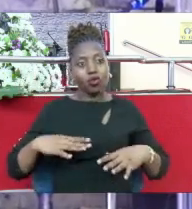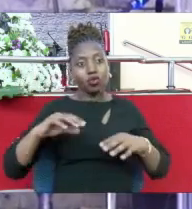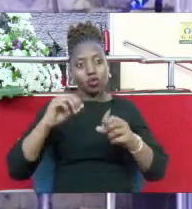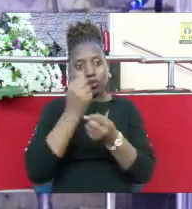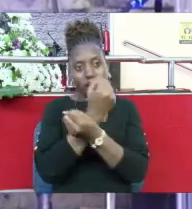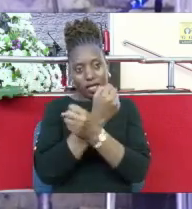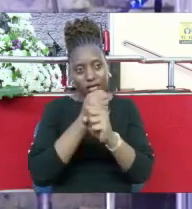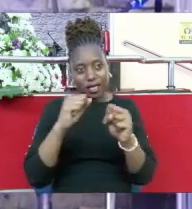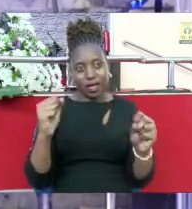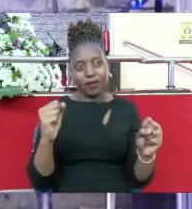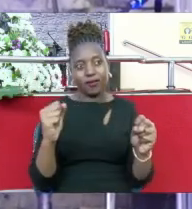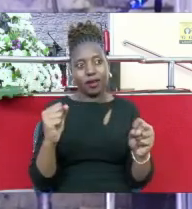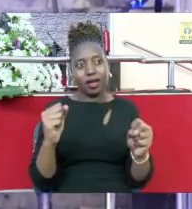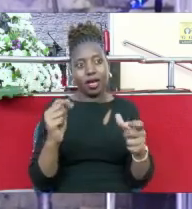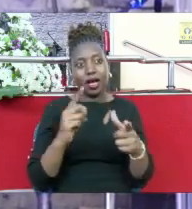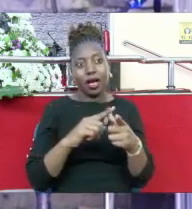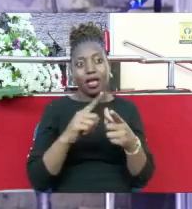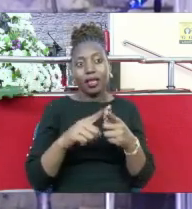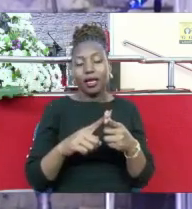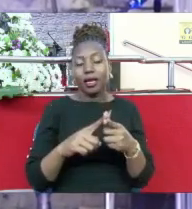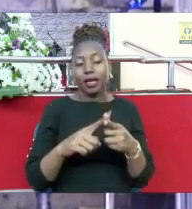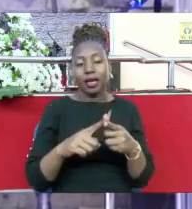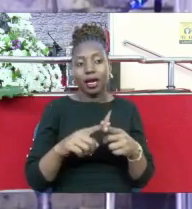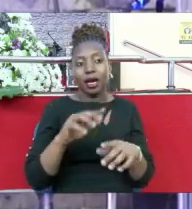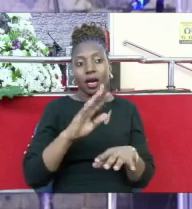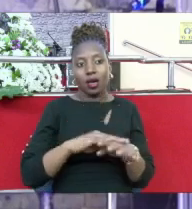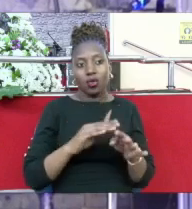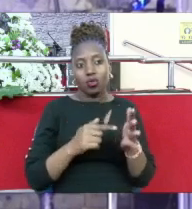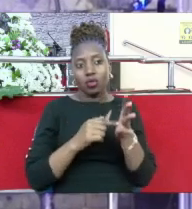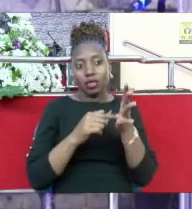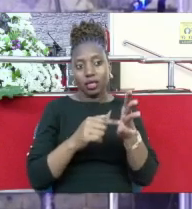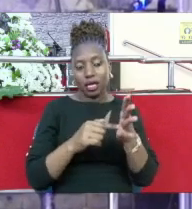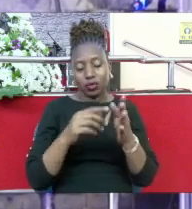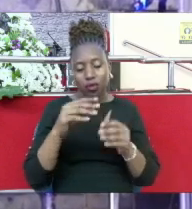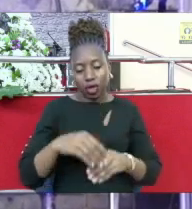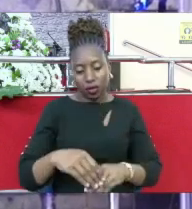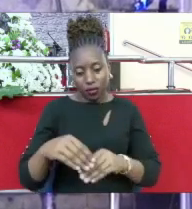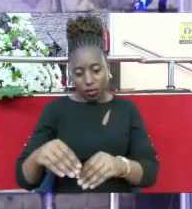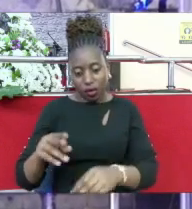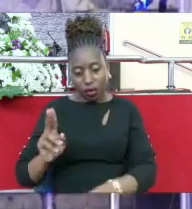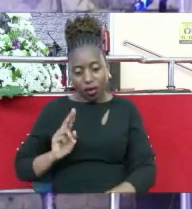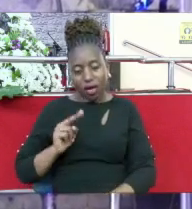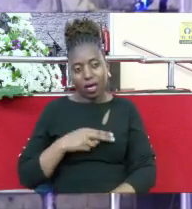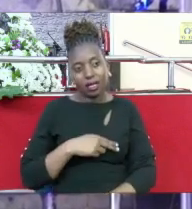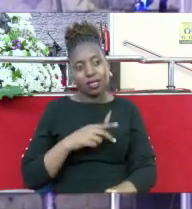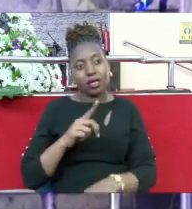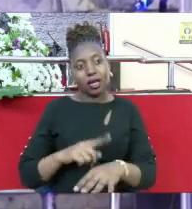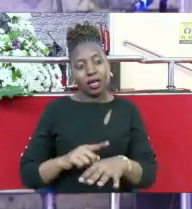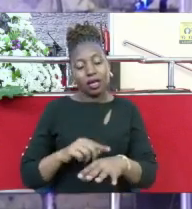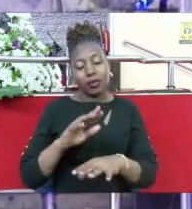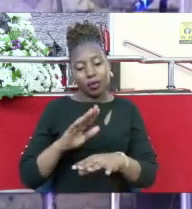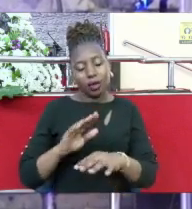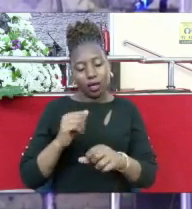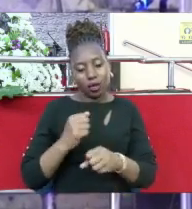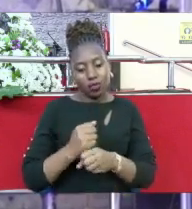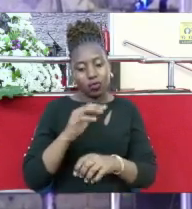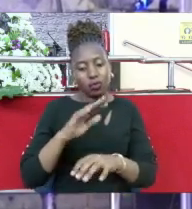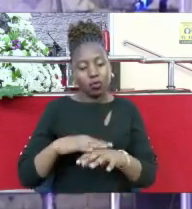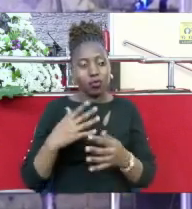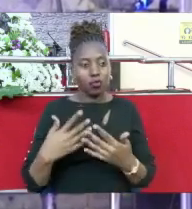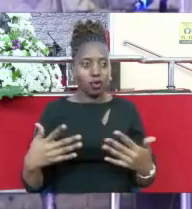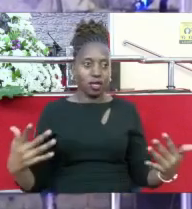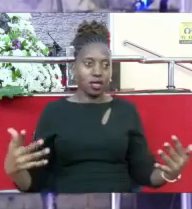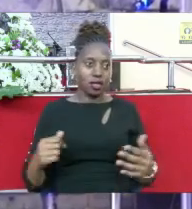as we do whatever we have been told. Tunapotenda yale ambayo tunastahili kufanya. kufanya. So if we are here and we